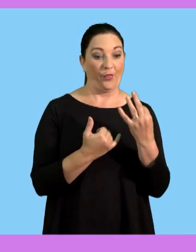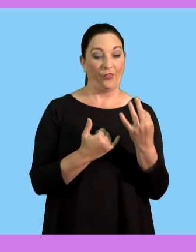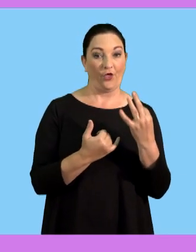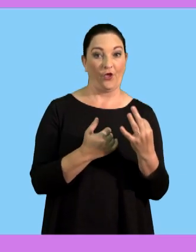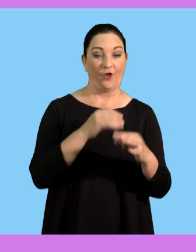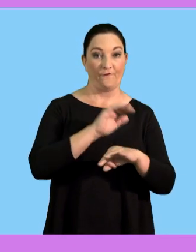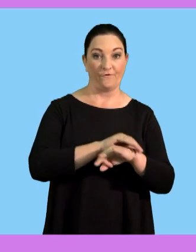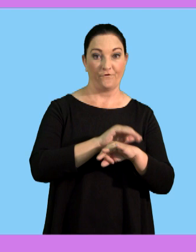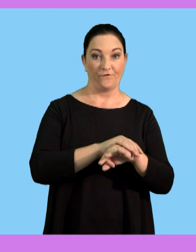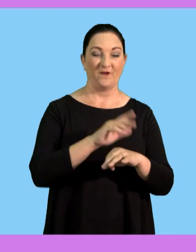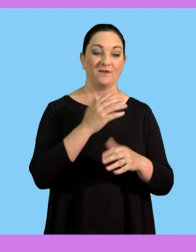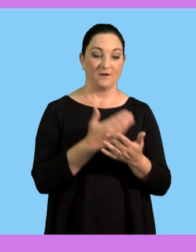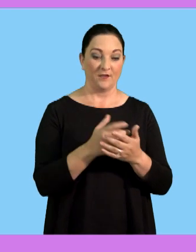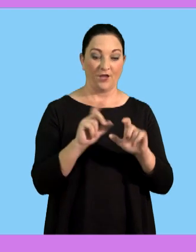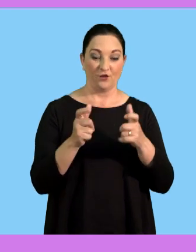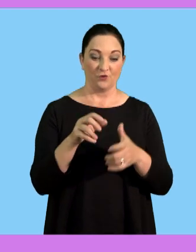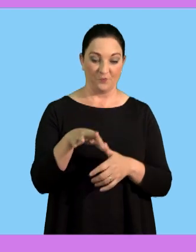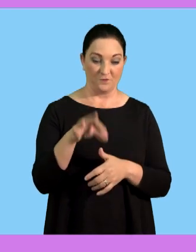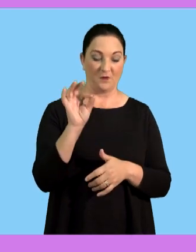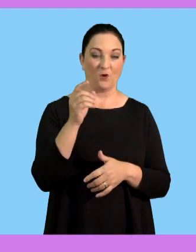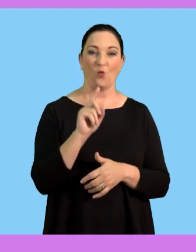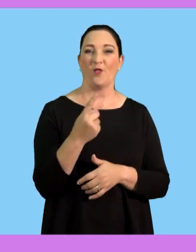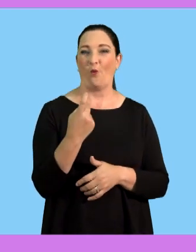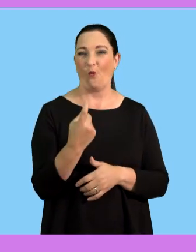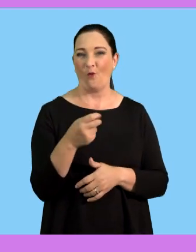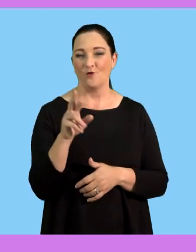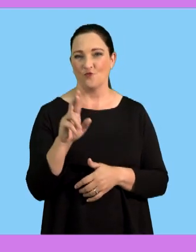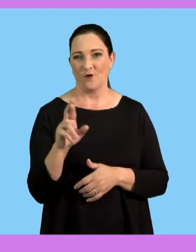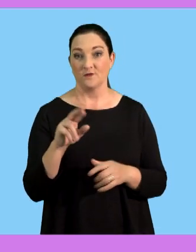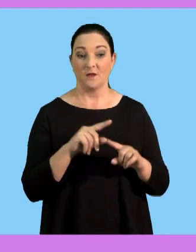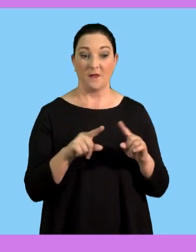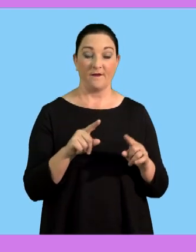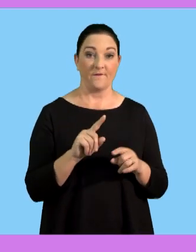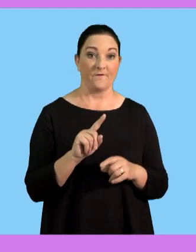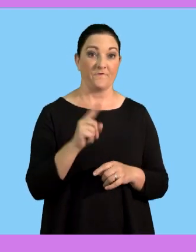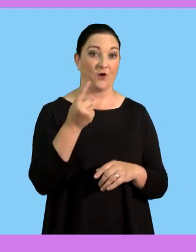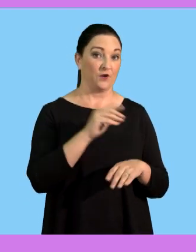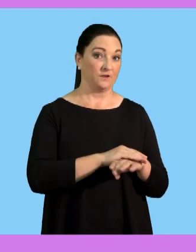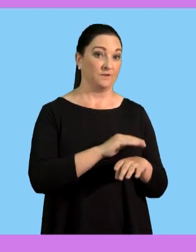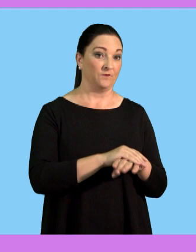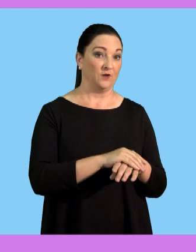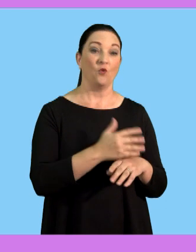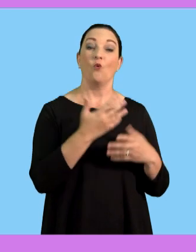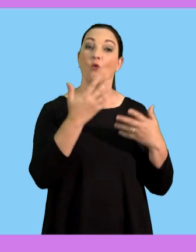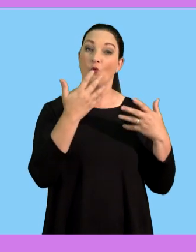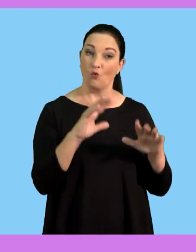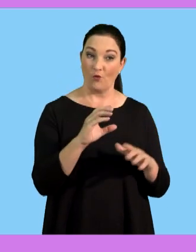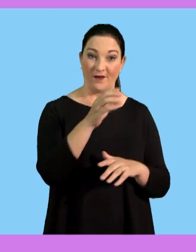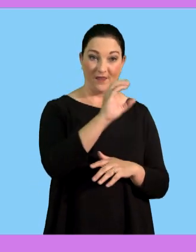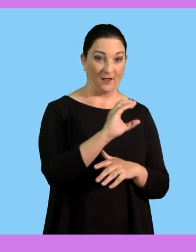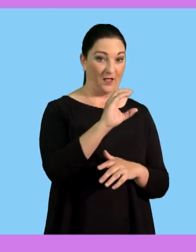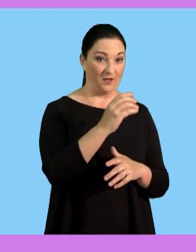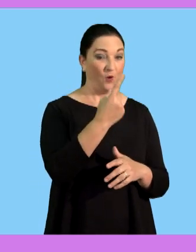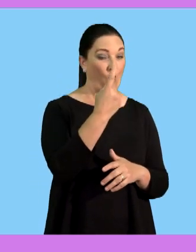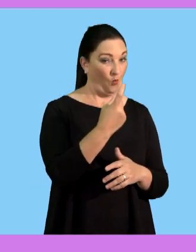the third friend will get a chocolate with raisins if the first one, your first friend, already took one with